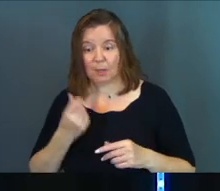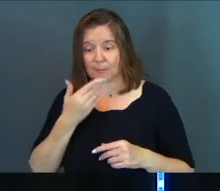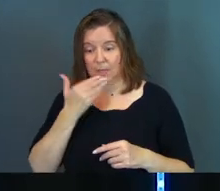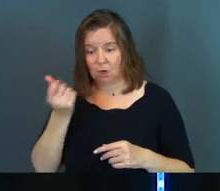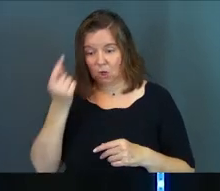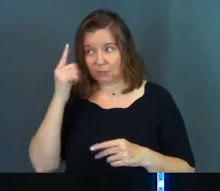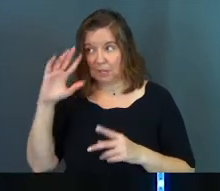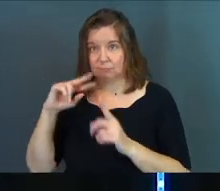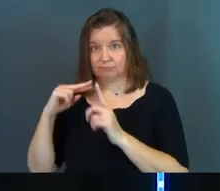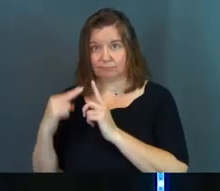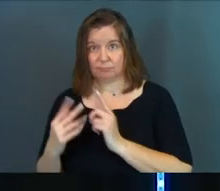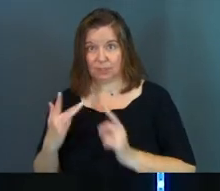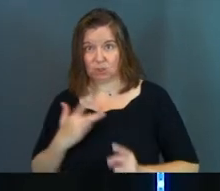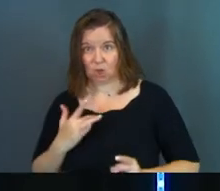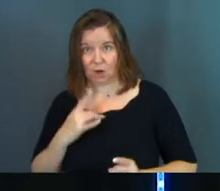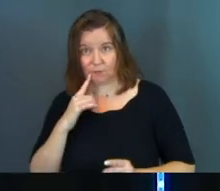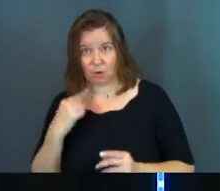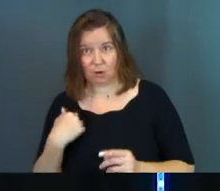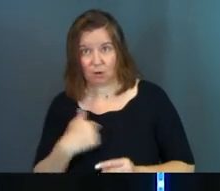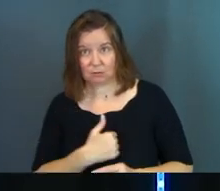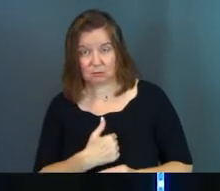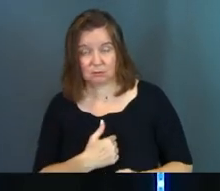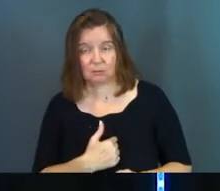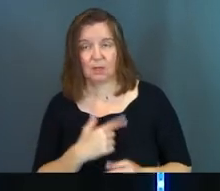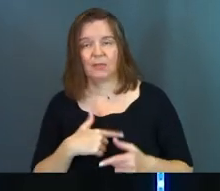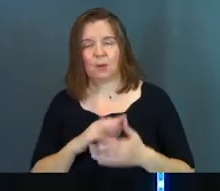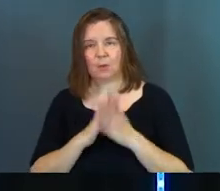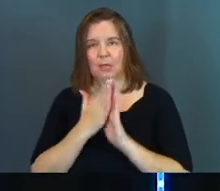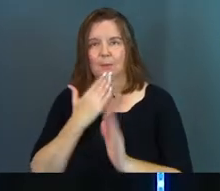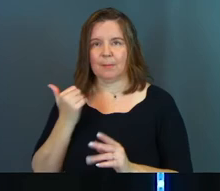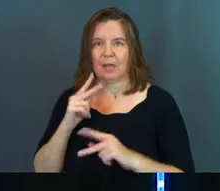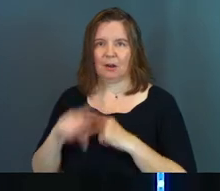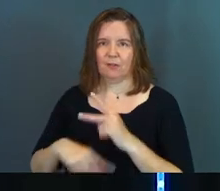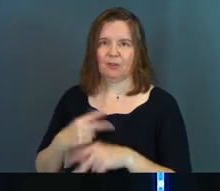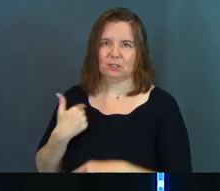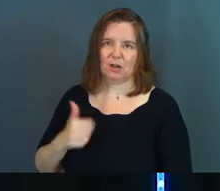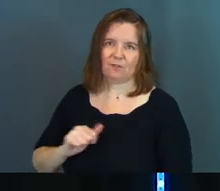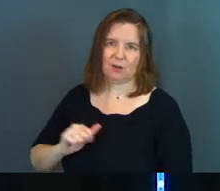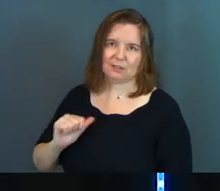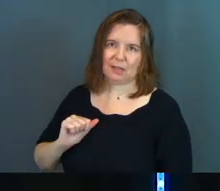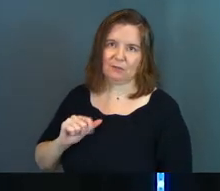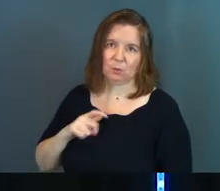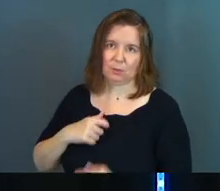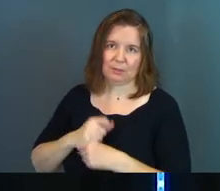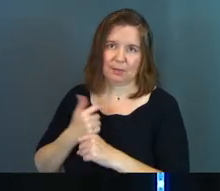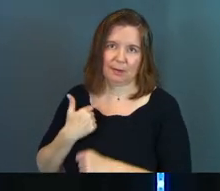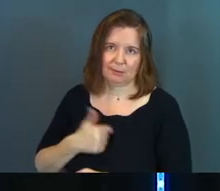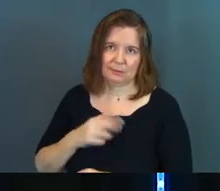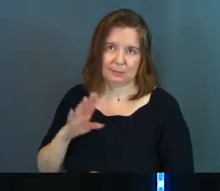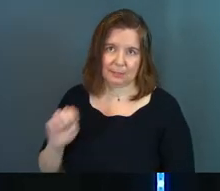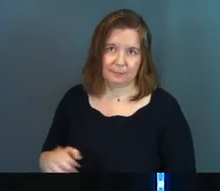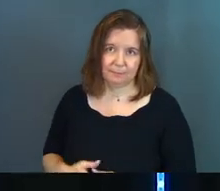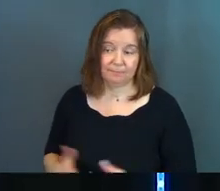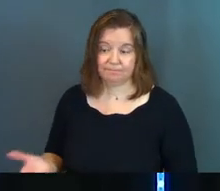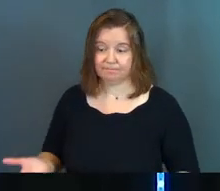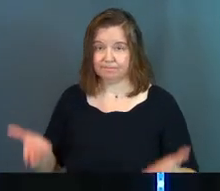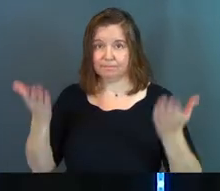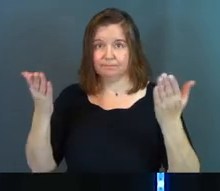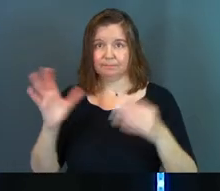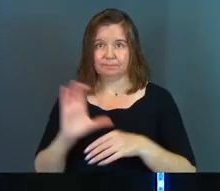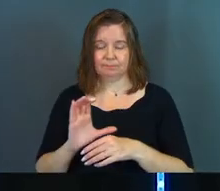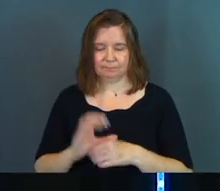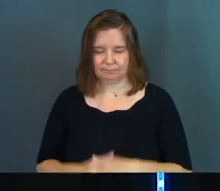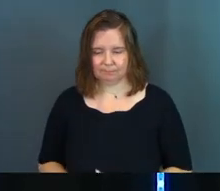better understand God's heart for his people, then we become the better version of ourselves that he has called us to be. Can we stand up,